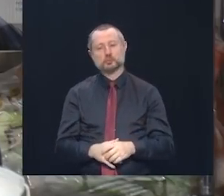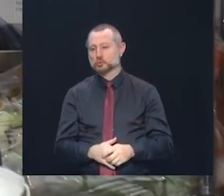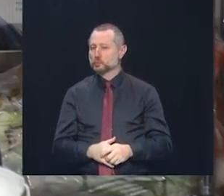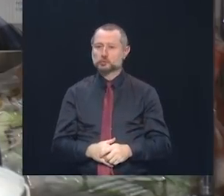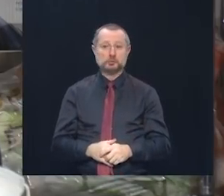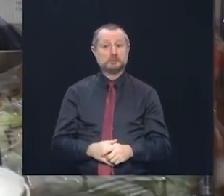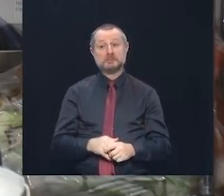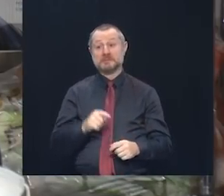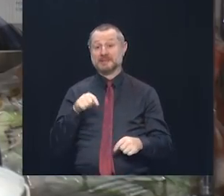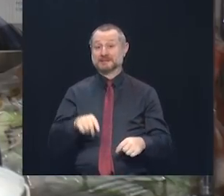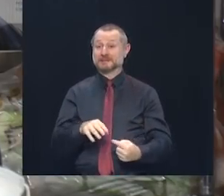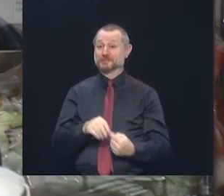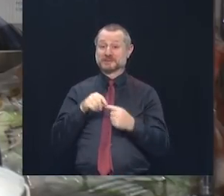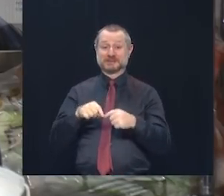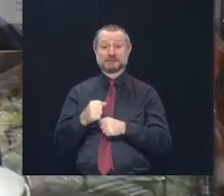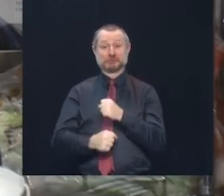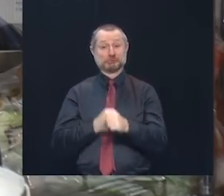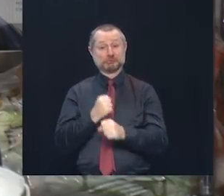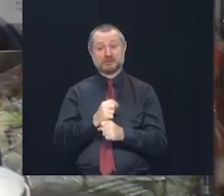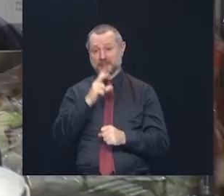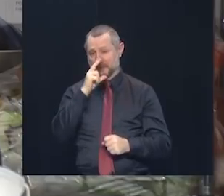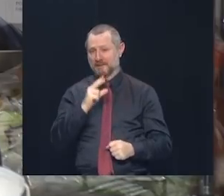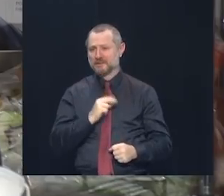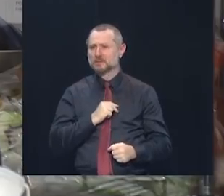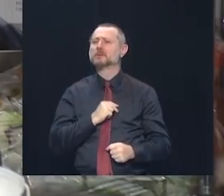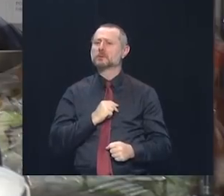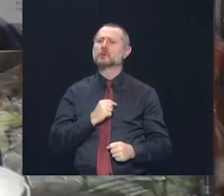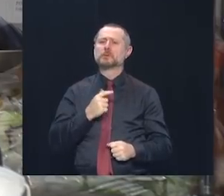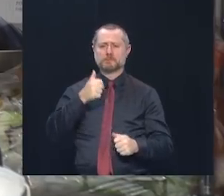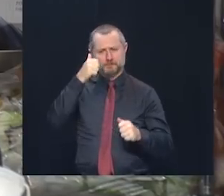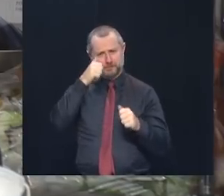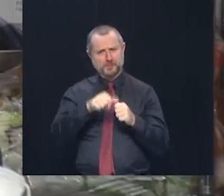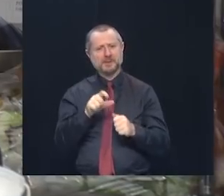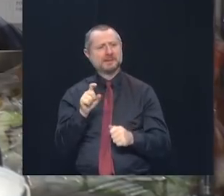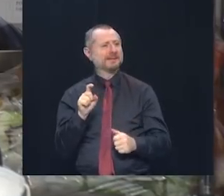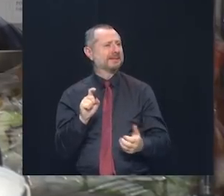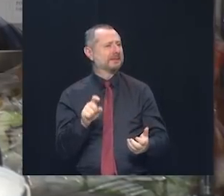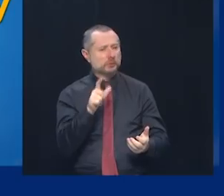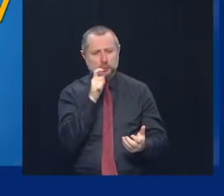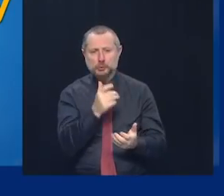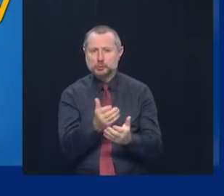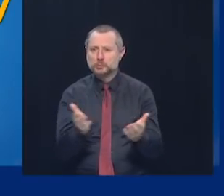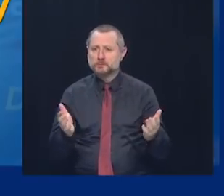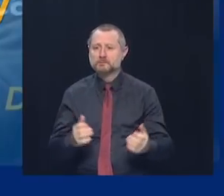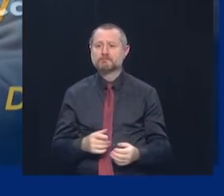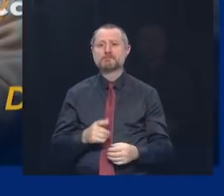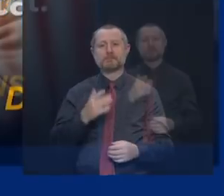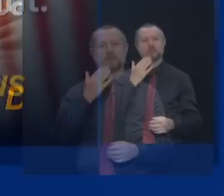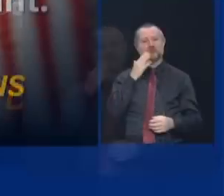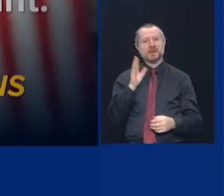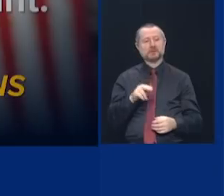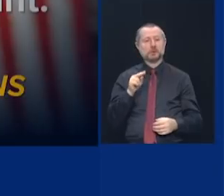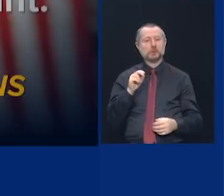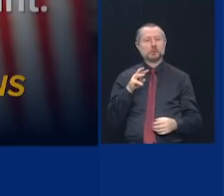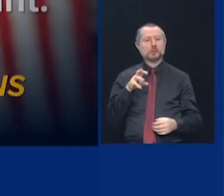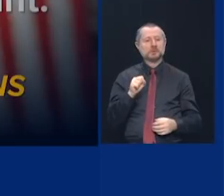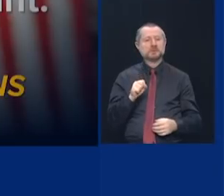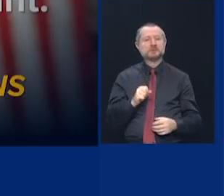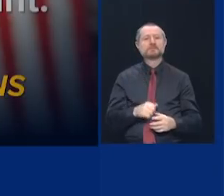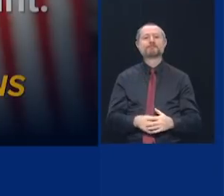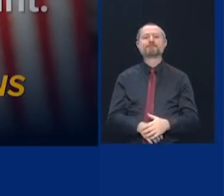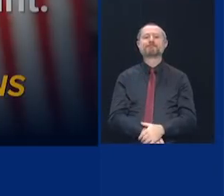Thanksgiving, let's remember the people that we have in need. We got some bad news. We